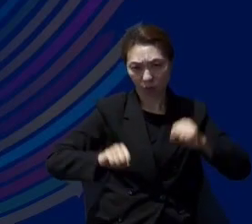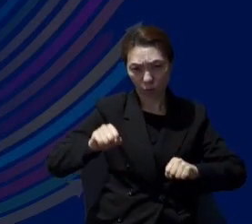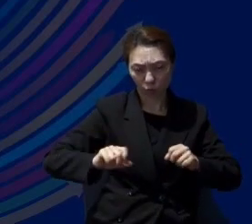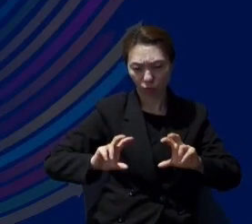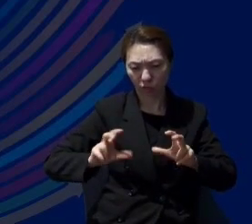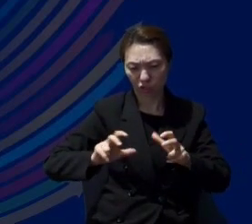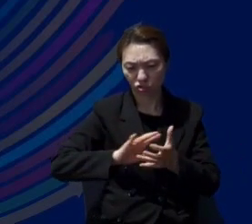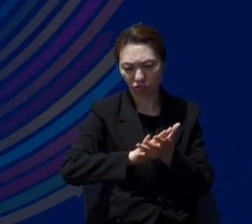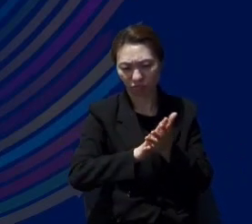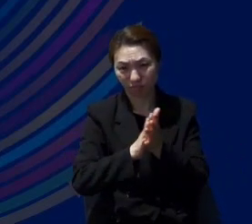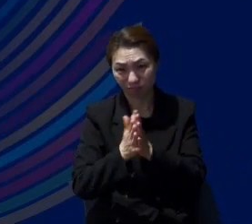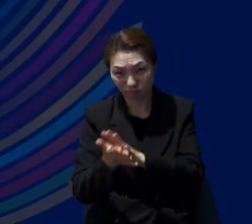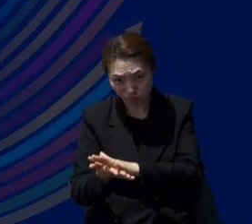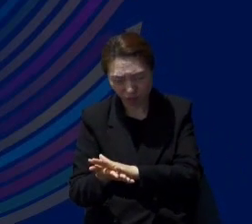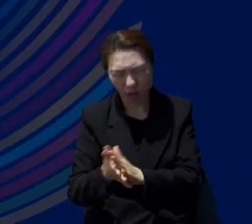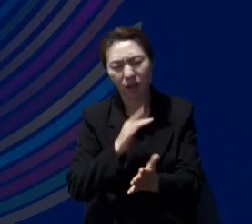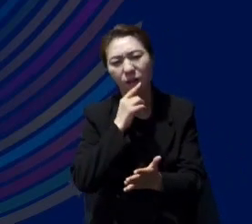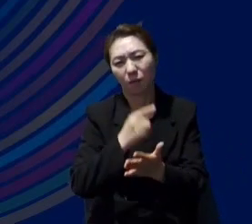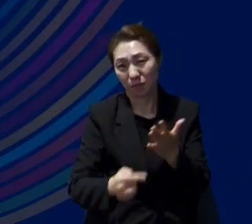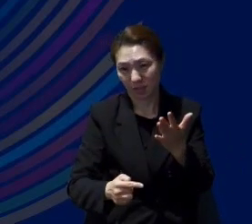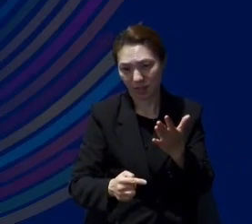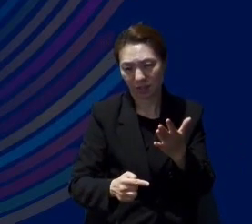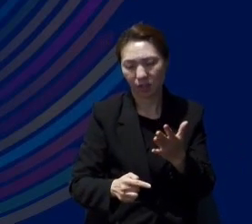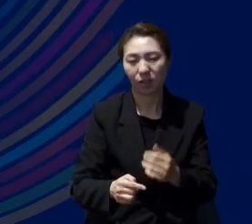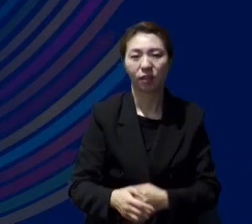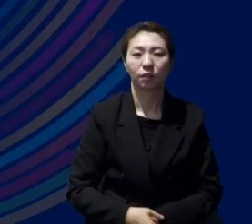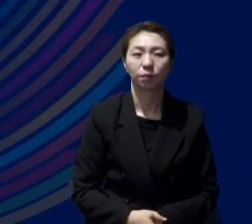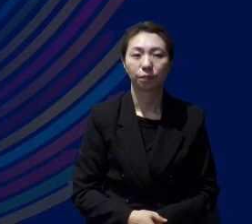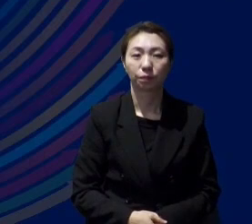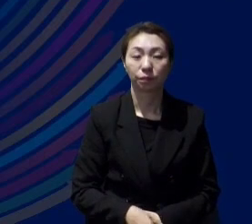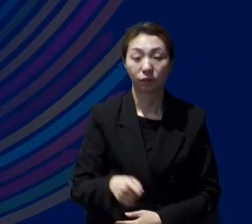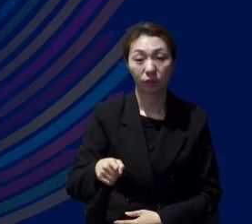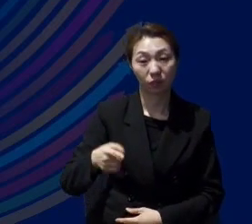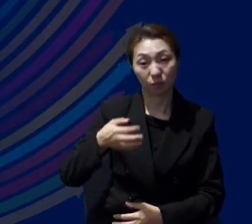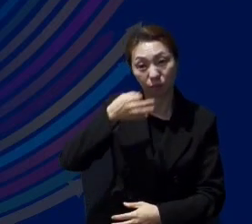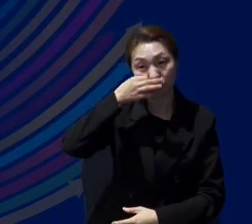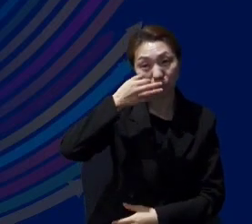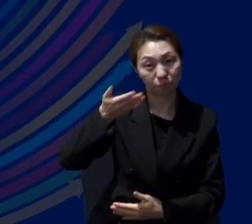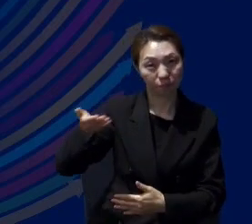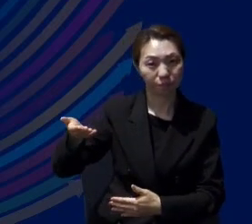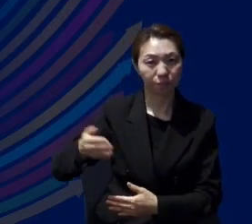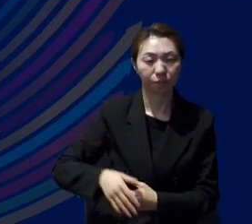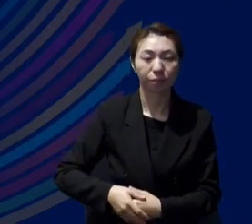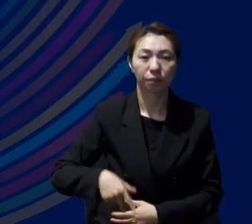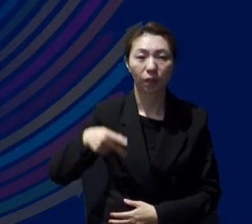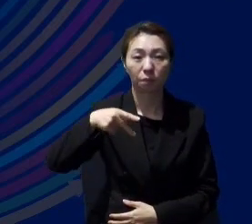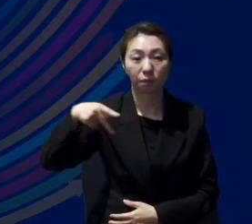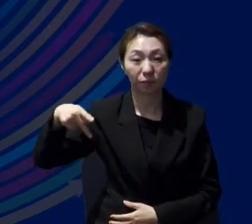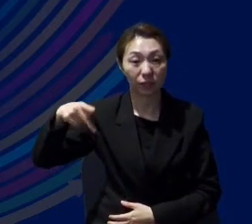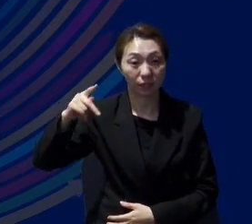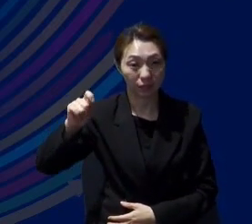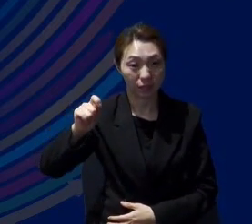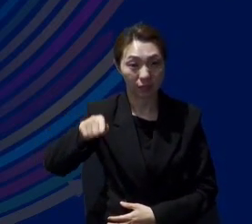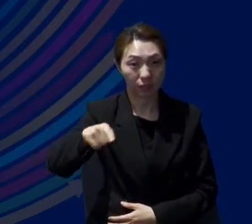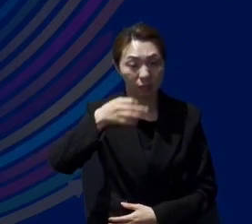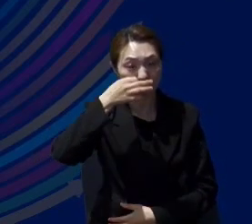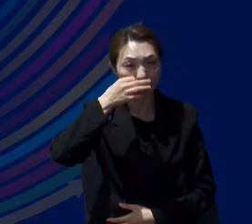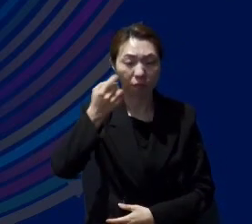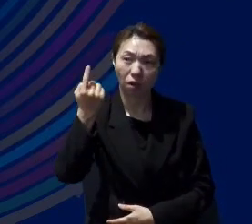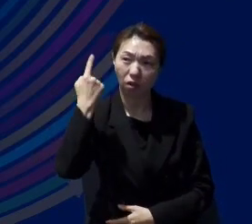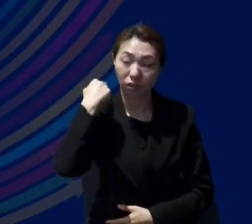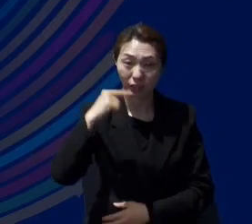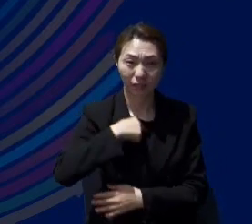came out looking at the planetary health boundaries, which for those who were at my lecture yesterday, that if